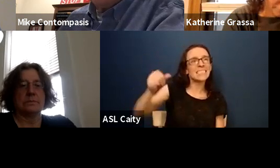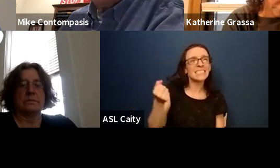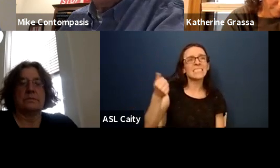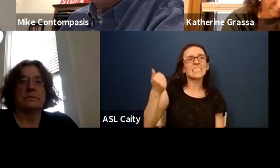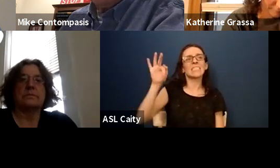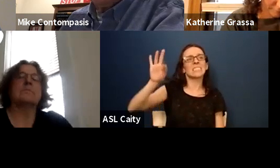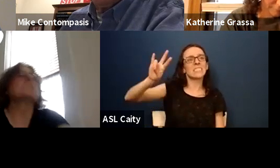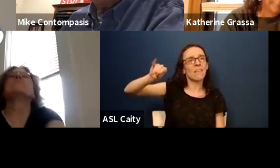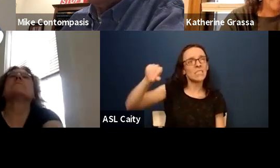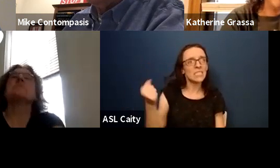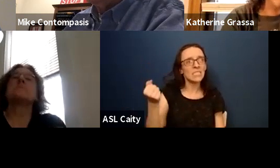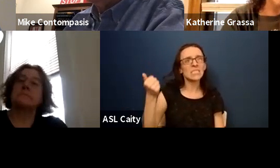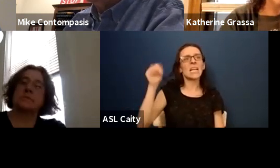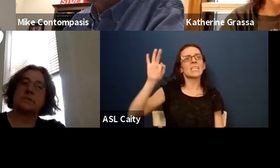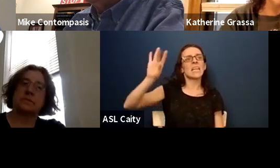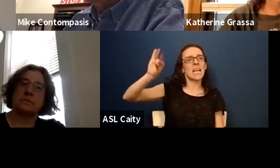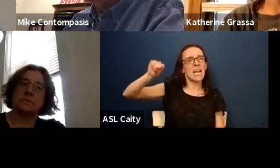made strides with the interim